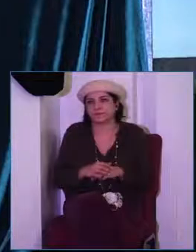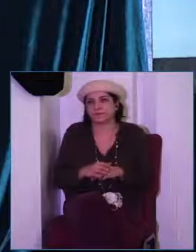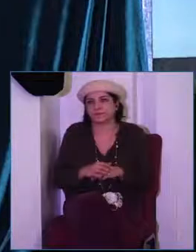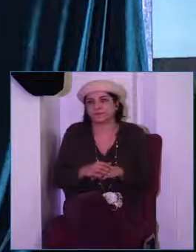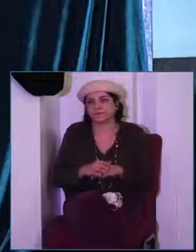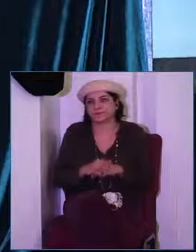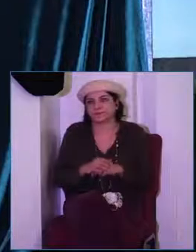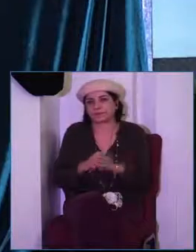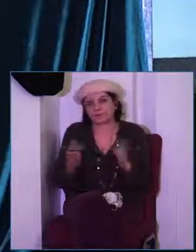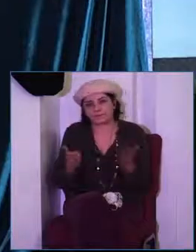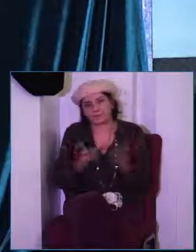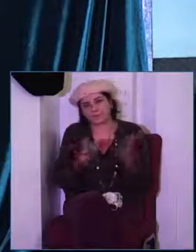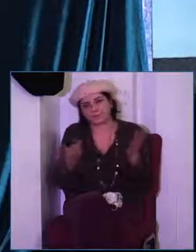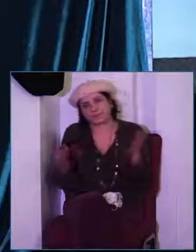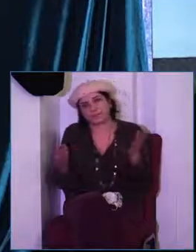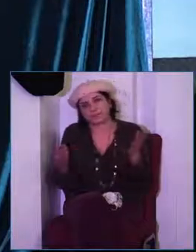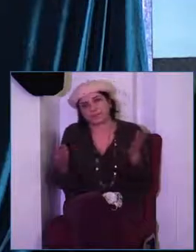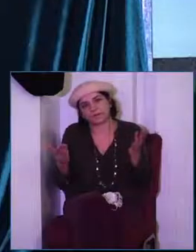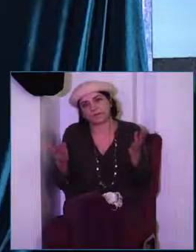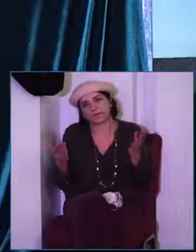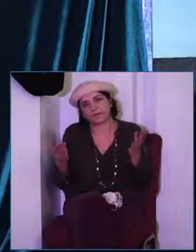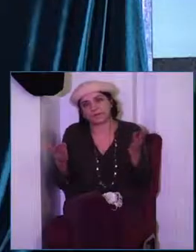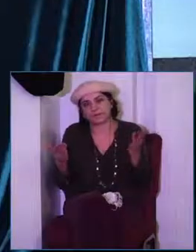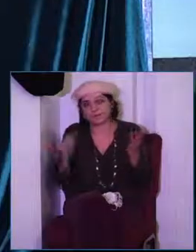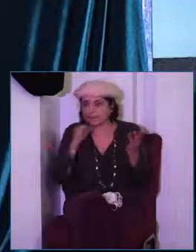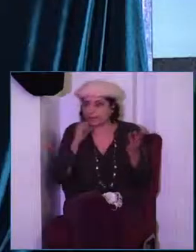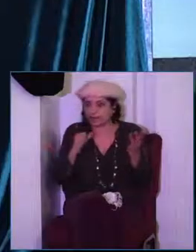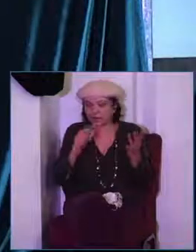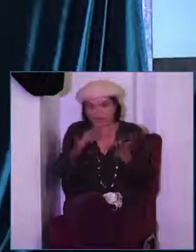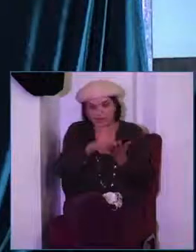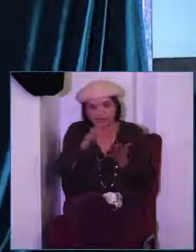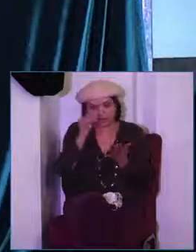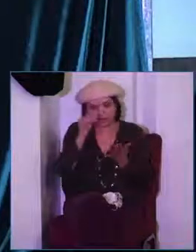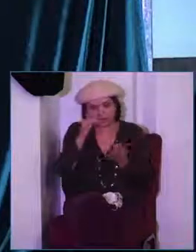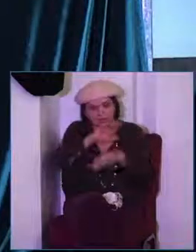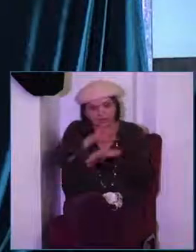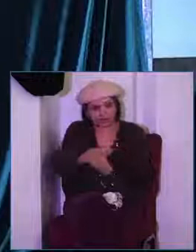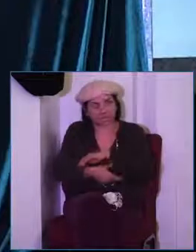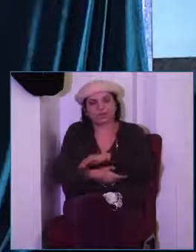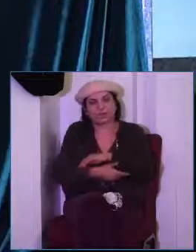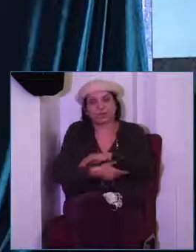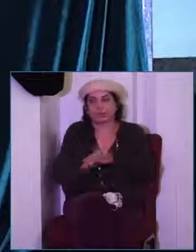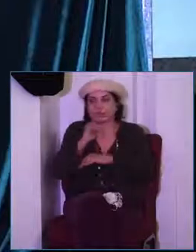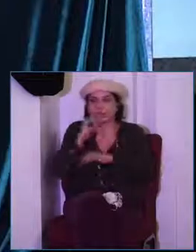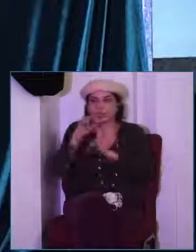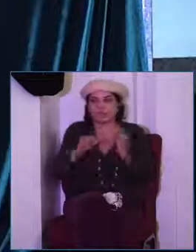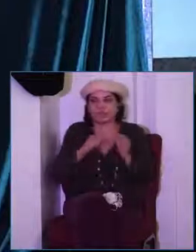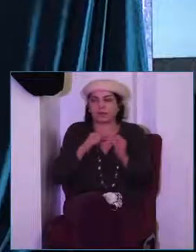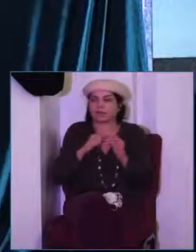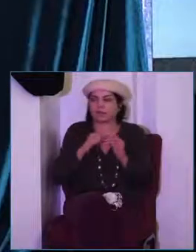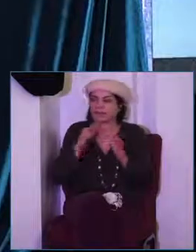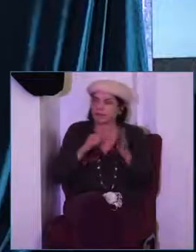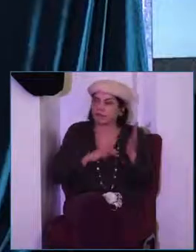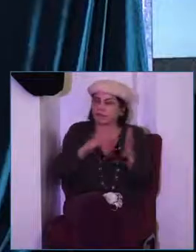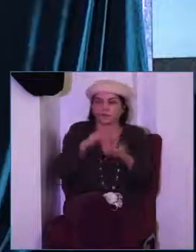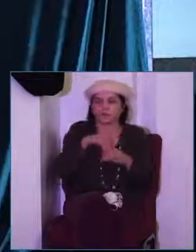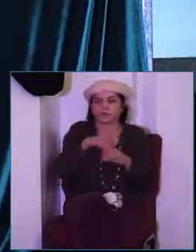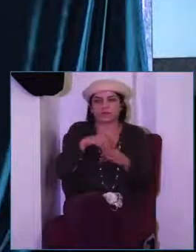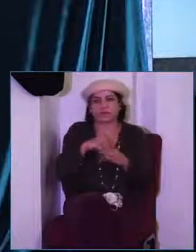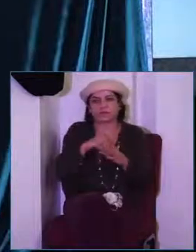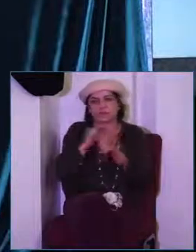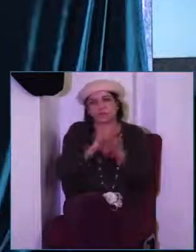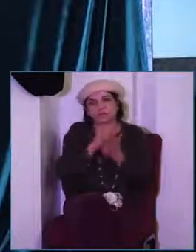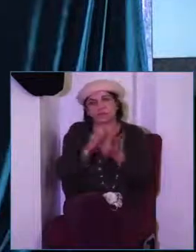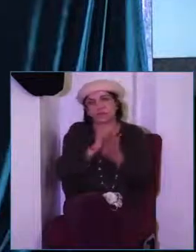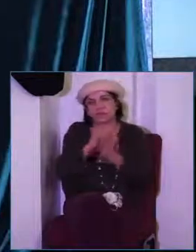And here's the thing. I didn't learn this overnight. It wasn't just about reading it in the scriptures. It wasn't just because one